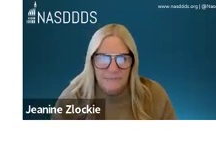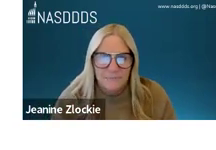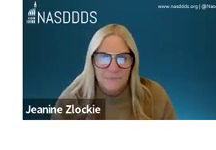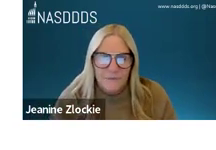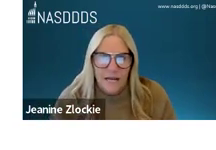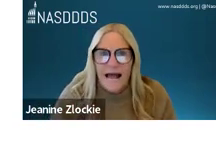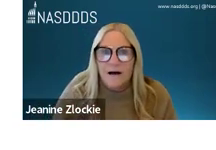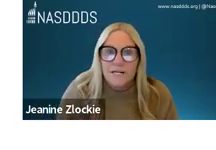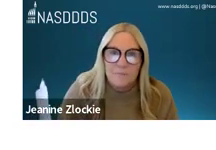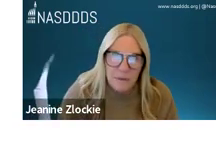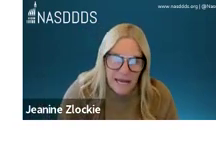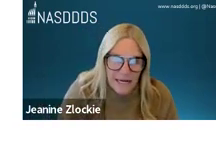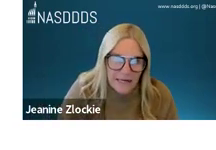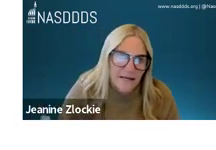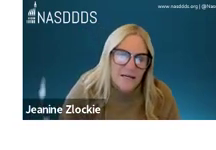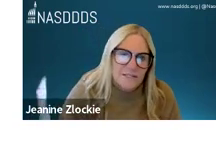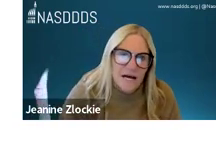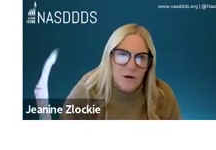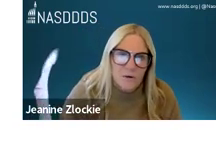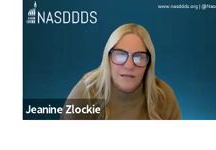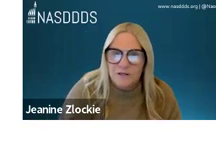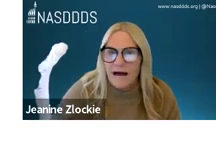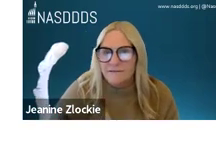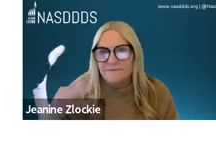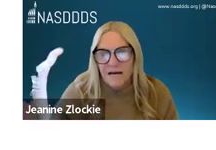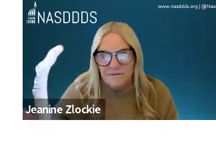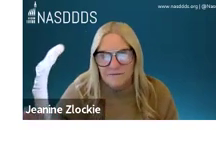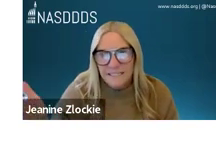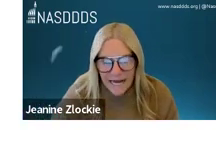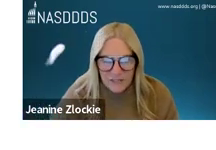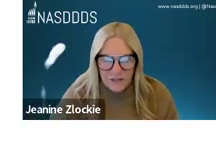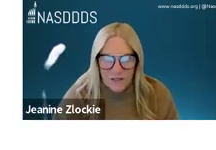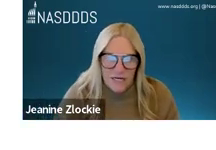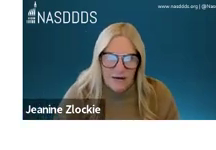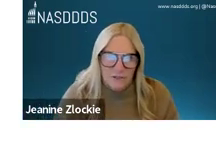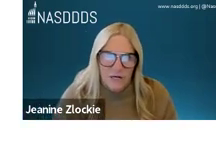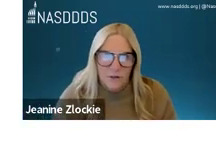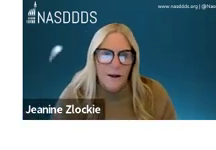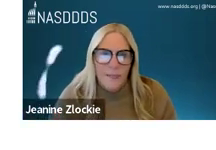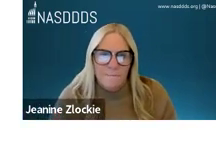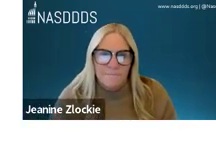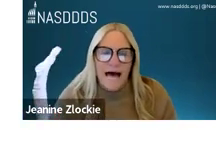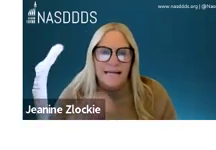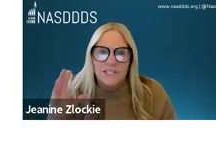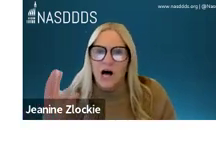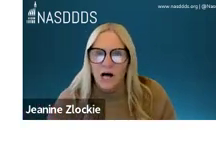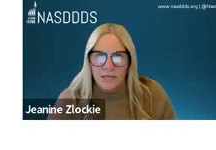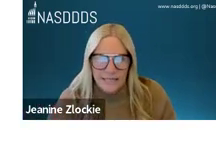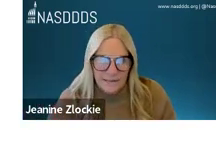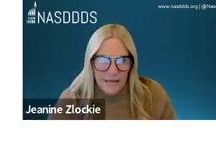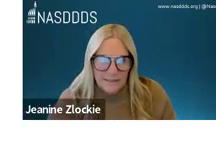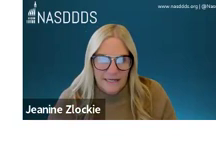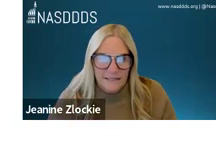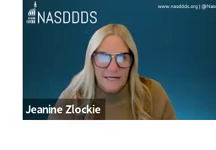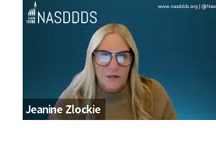services. And how they're going to be paid. So whether you have a fee schedule, you know, so that is all